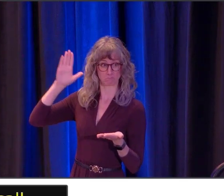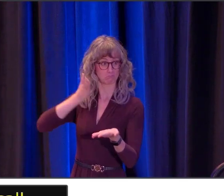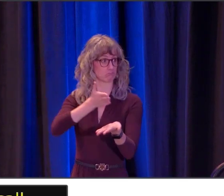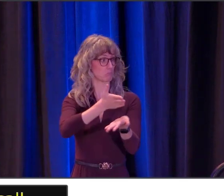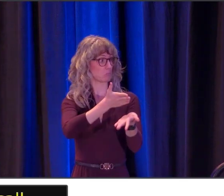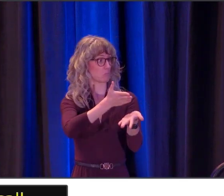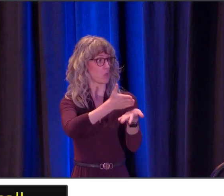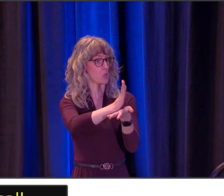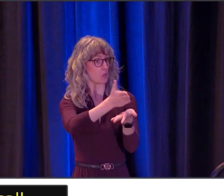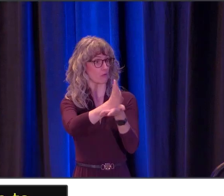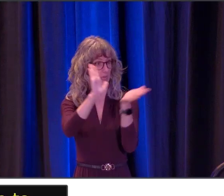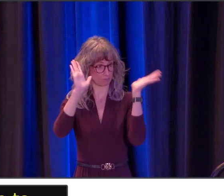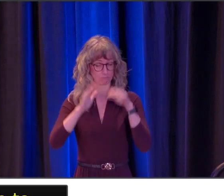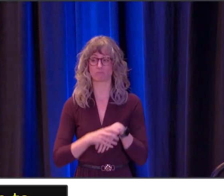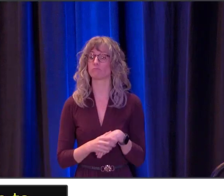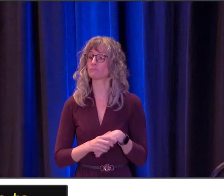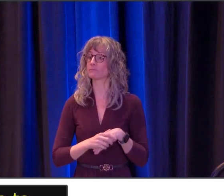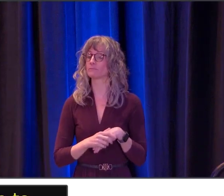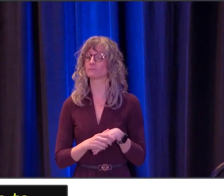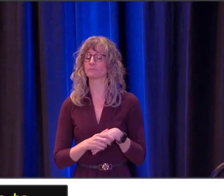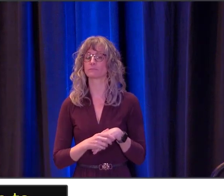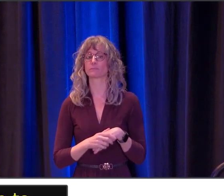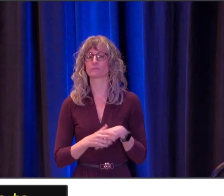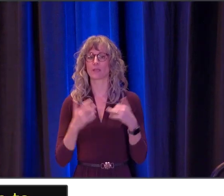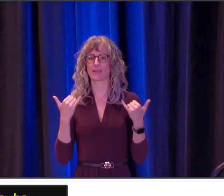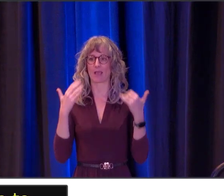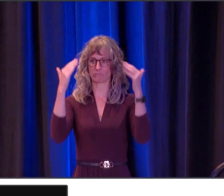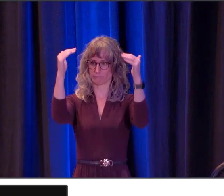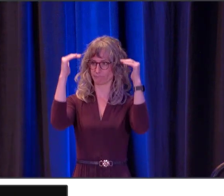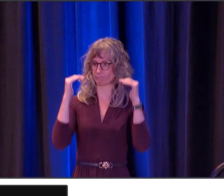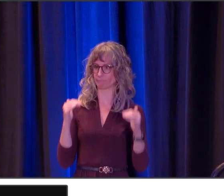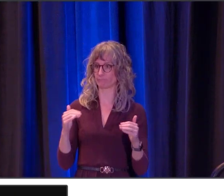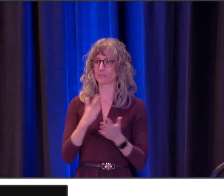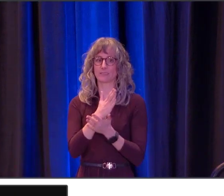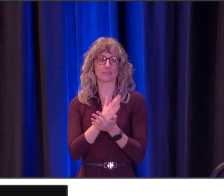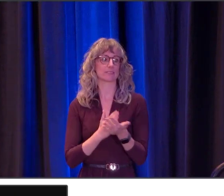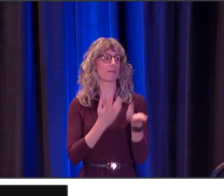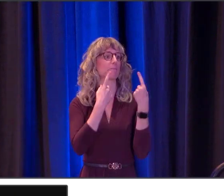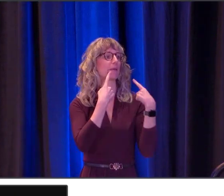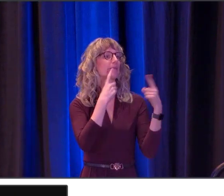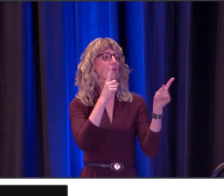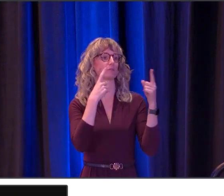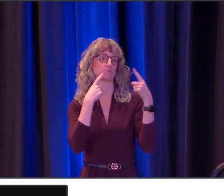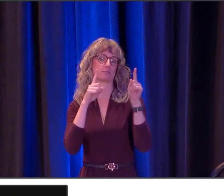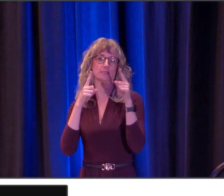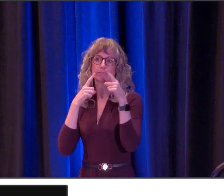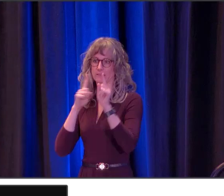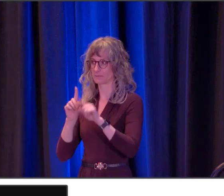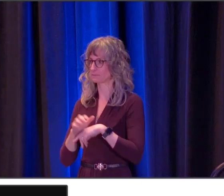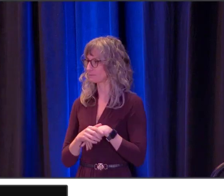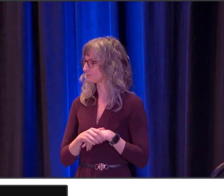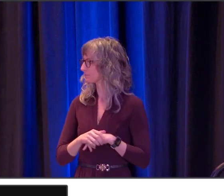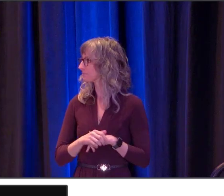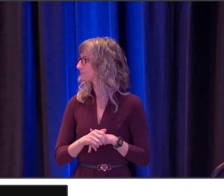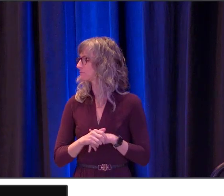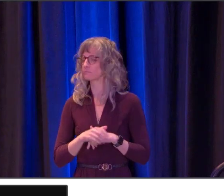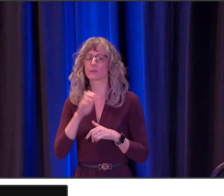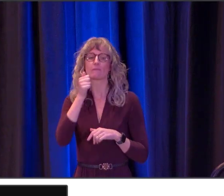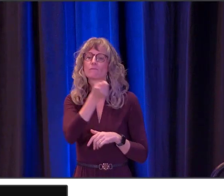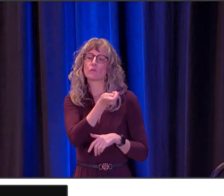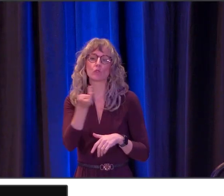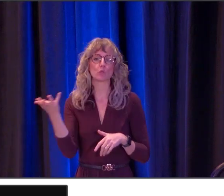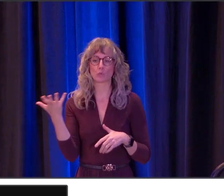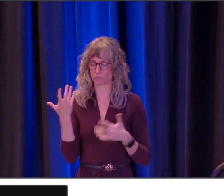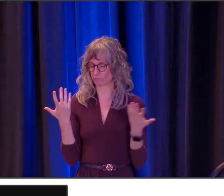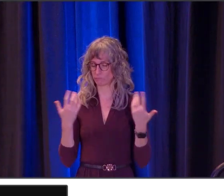Okay. And with that, I'm going to move into announcements. I just have a couple of announcements for as we get near the